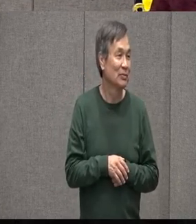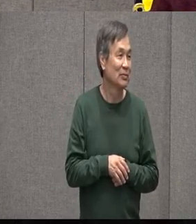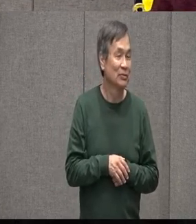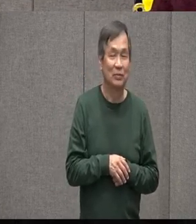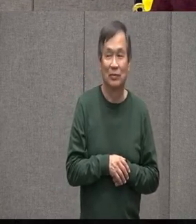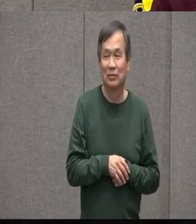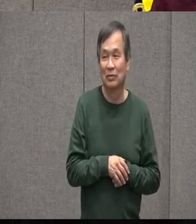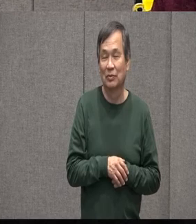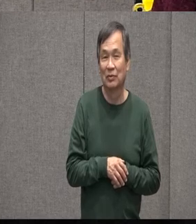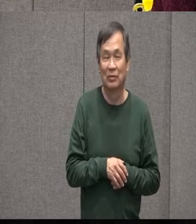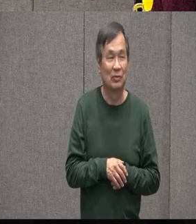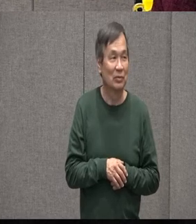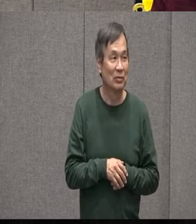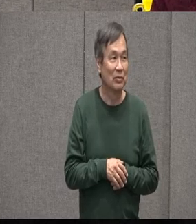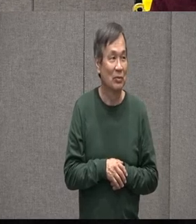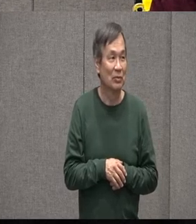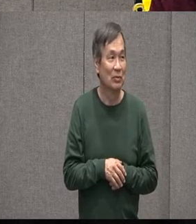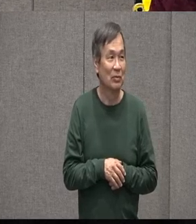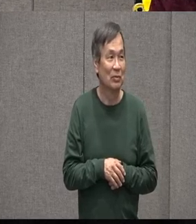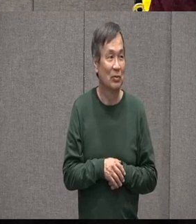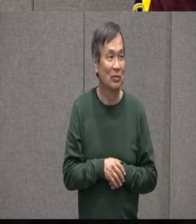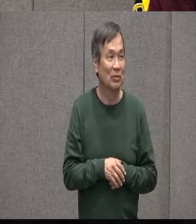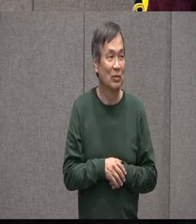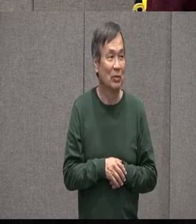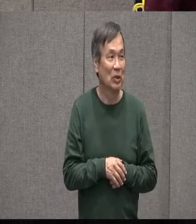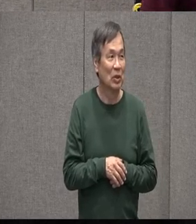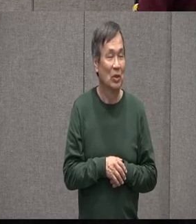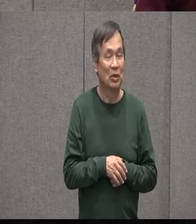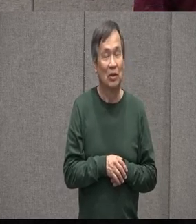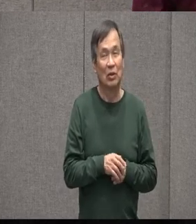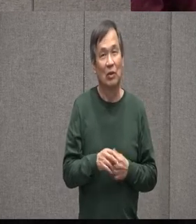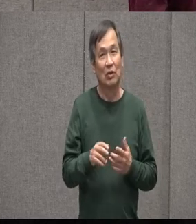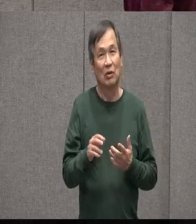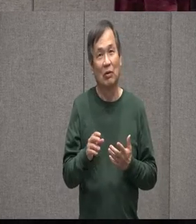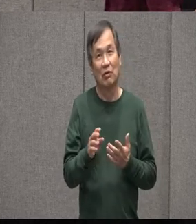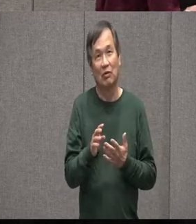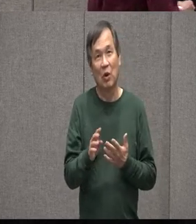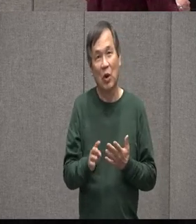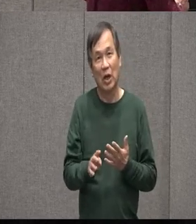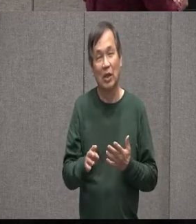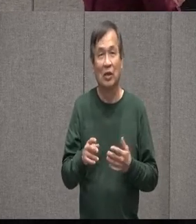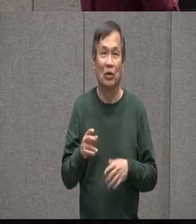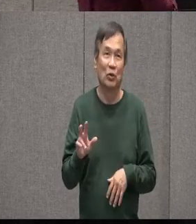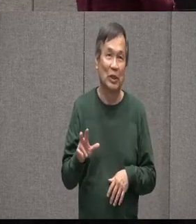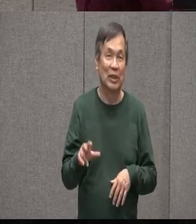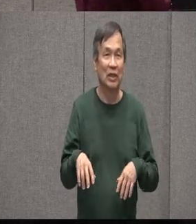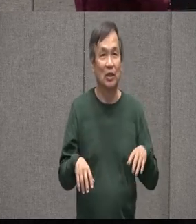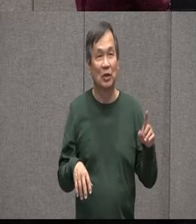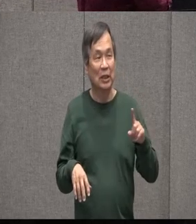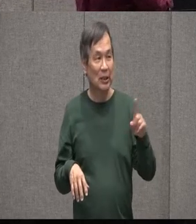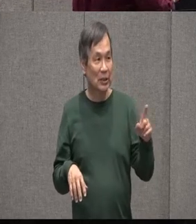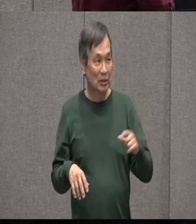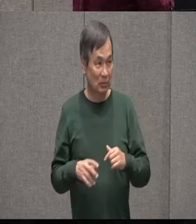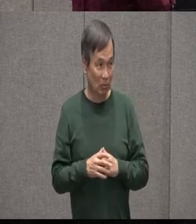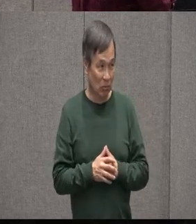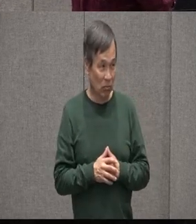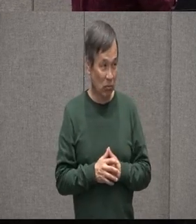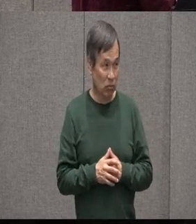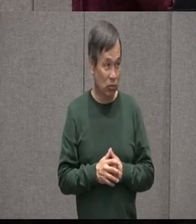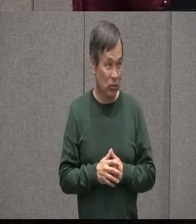2 fours, a 3, and 2 ones. So I